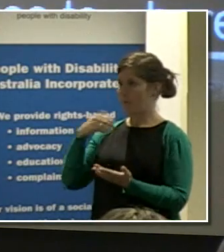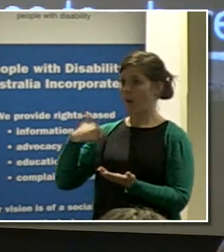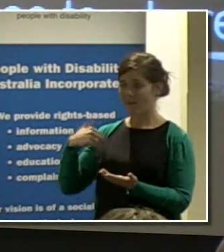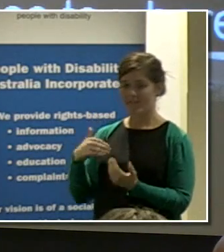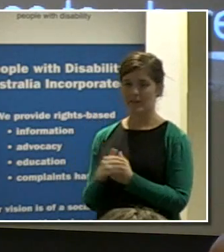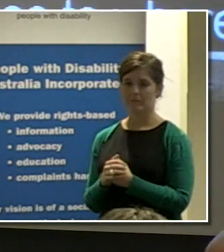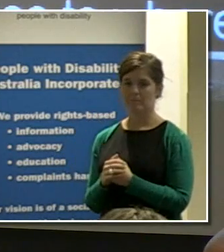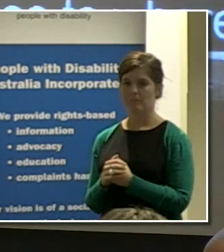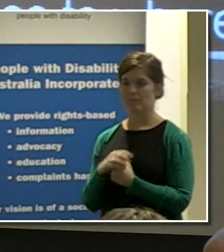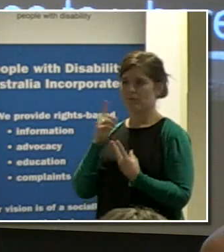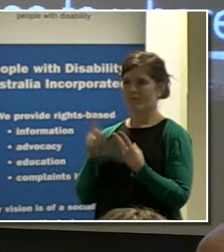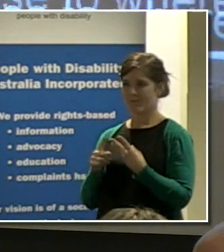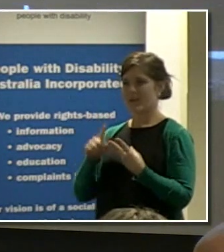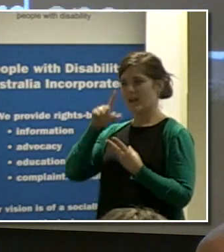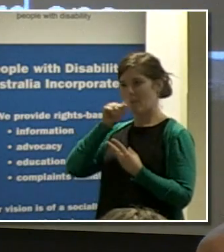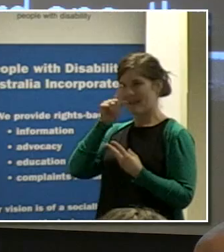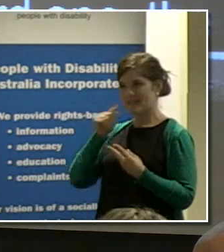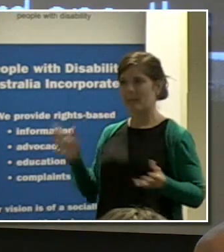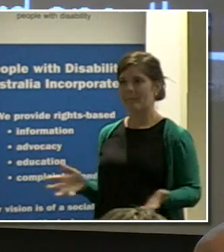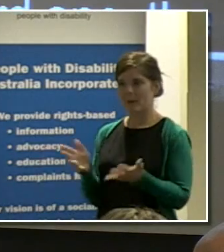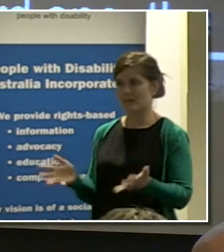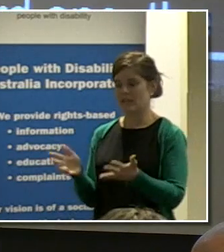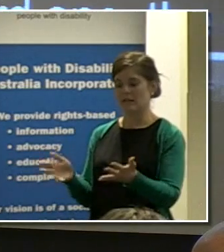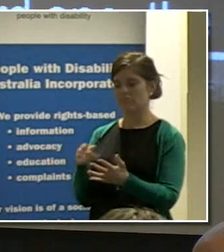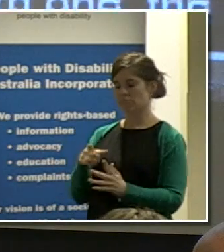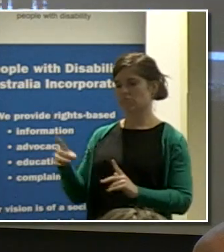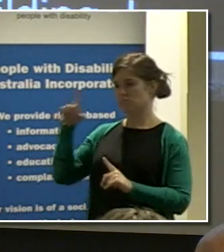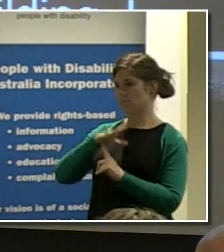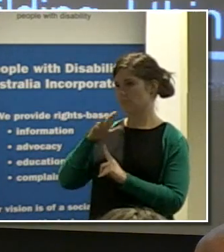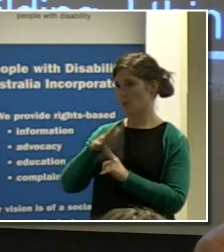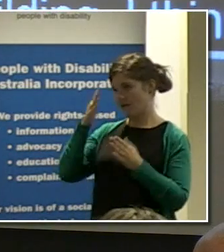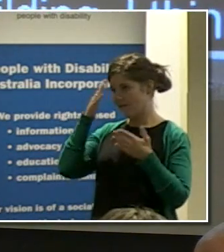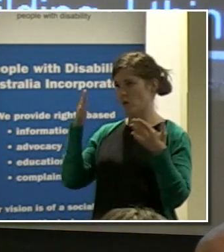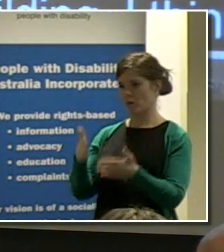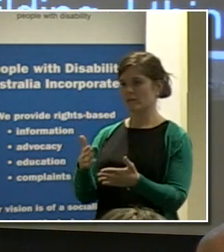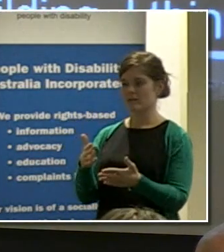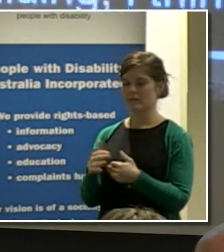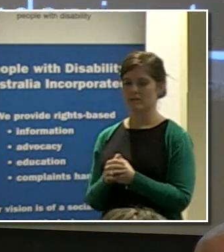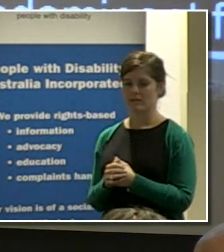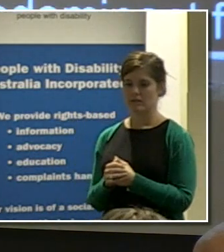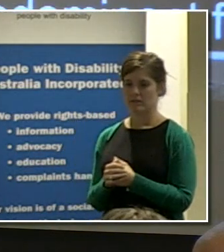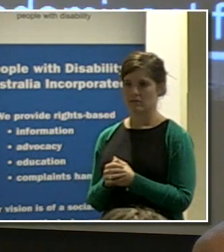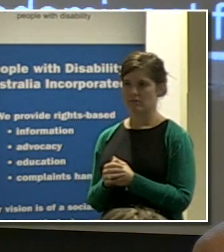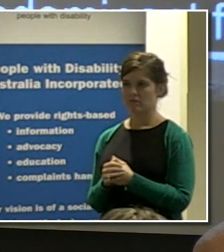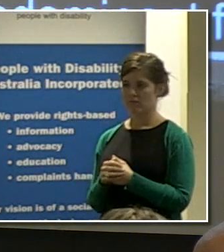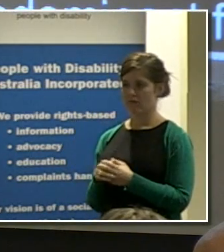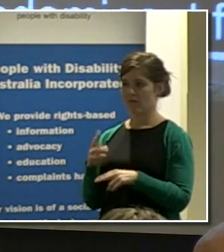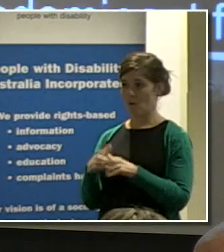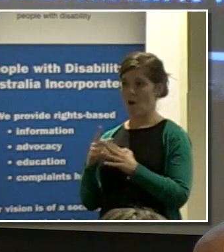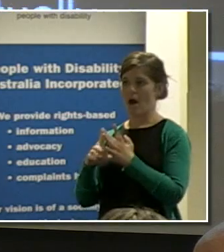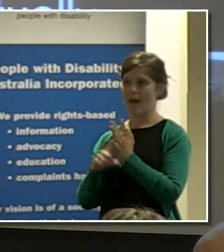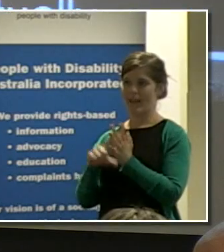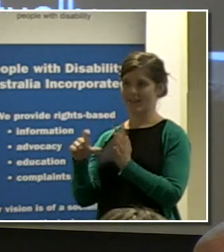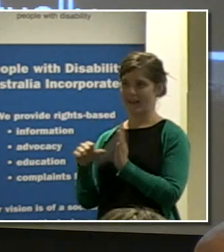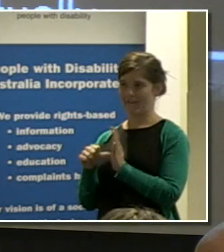And the third one, the capacity building, I think is the predominant focus of where ILC funds should be